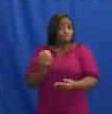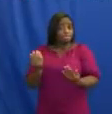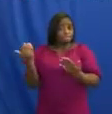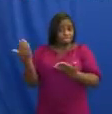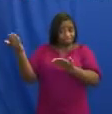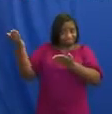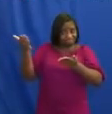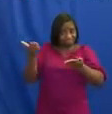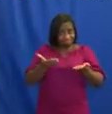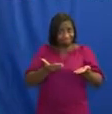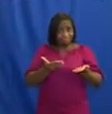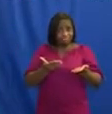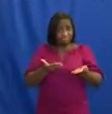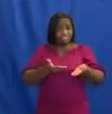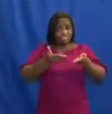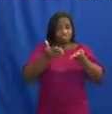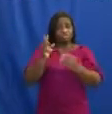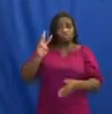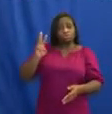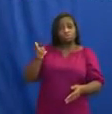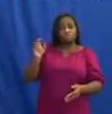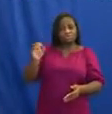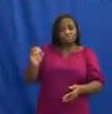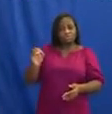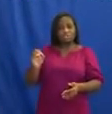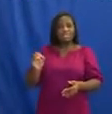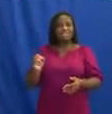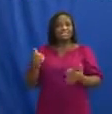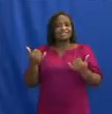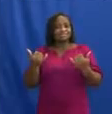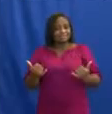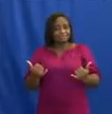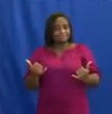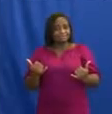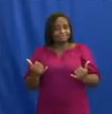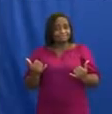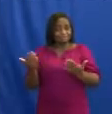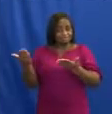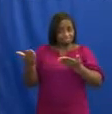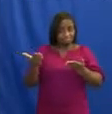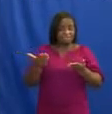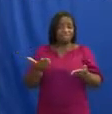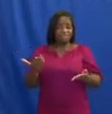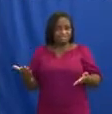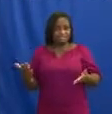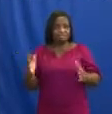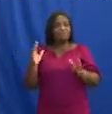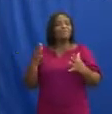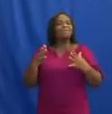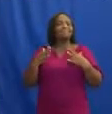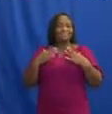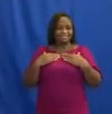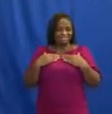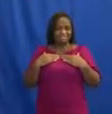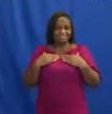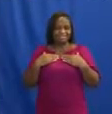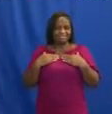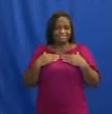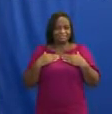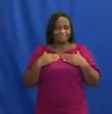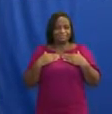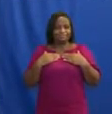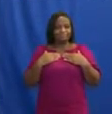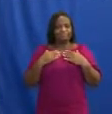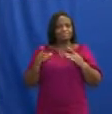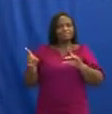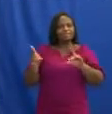plan we submitted to WHO, which unlocked this consignment, was well received.